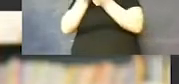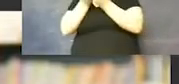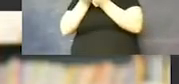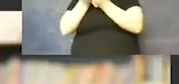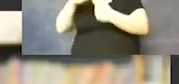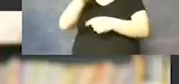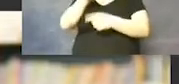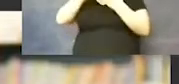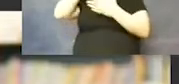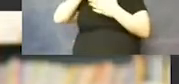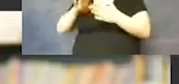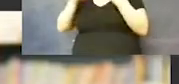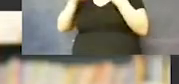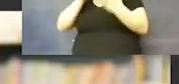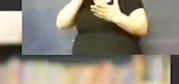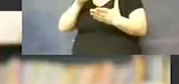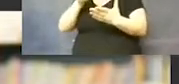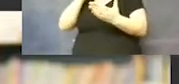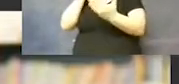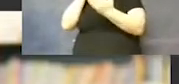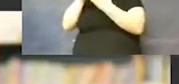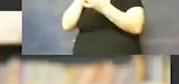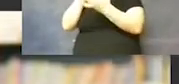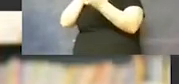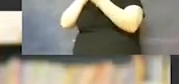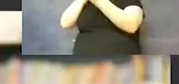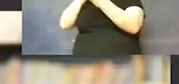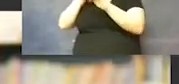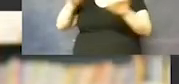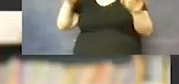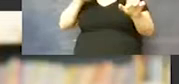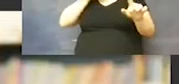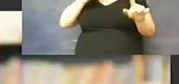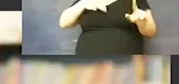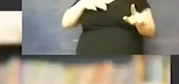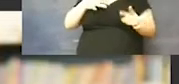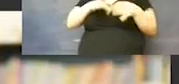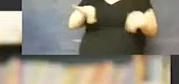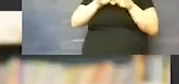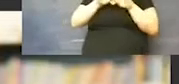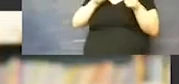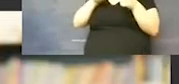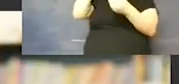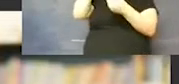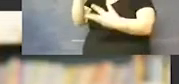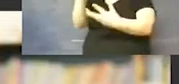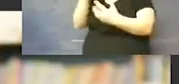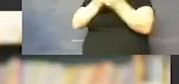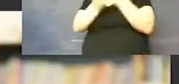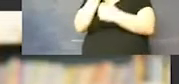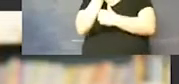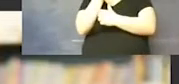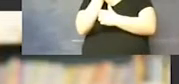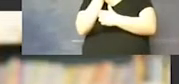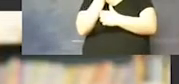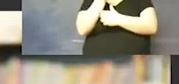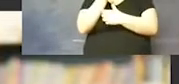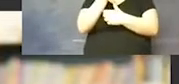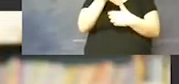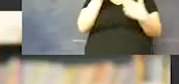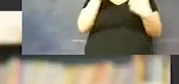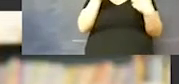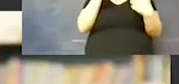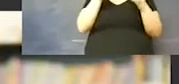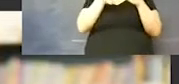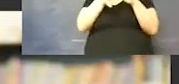because they may not be close contacts, but we did feel it was important to notify everybody regarding that